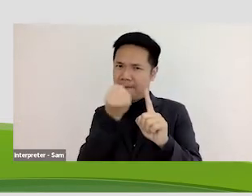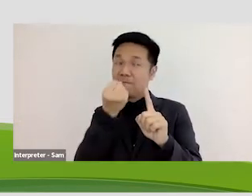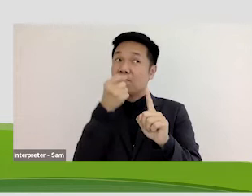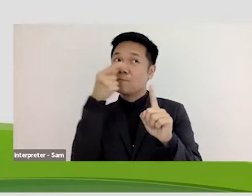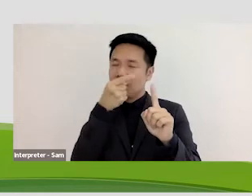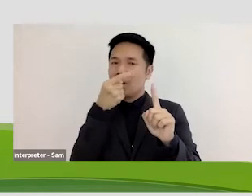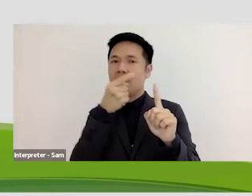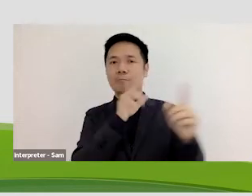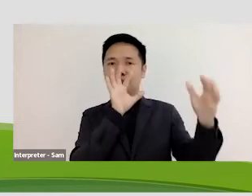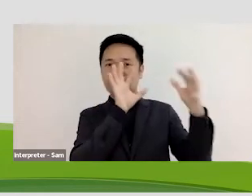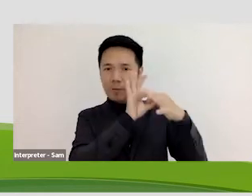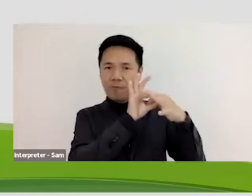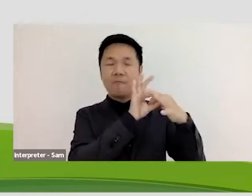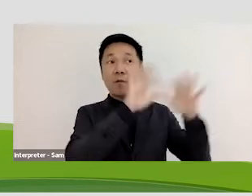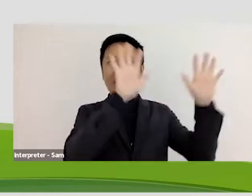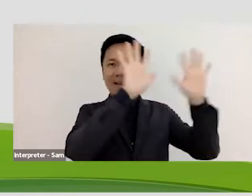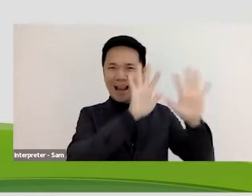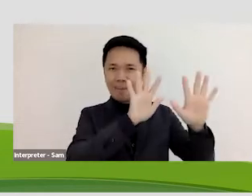environment investments.